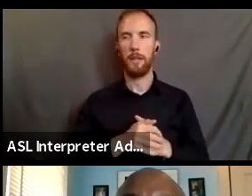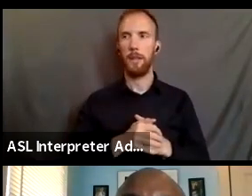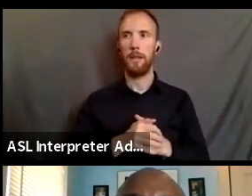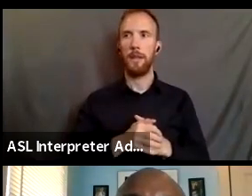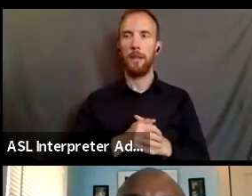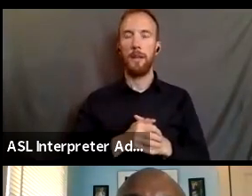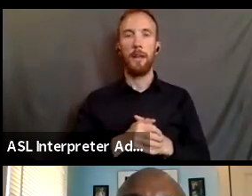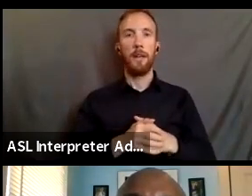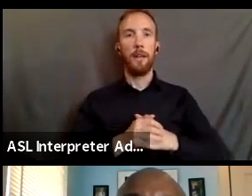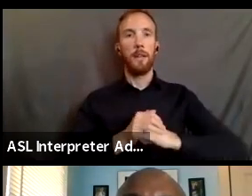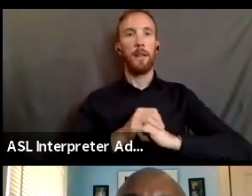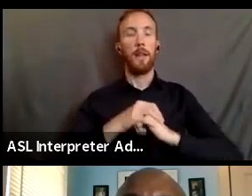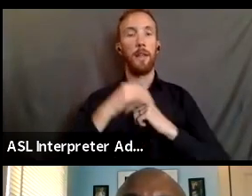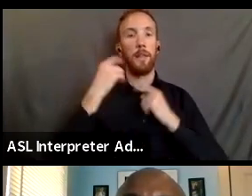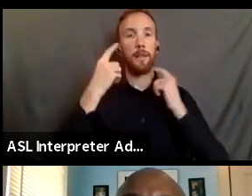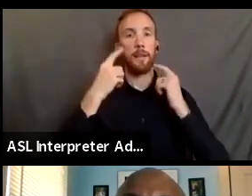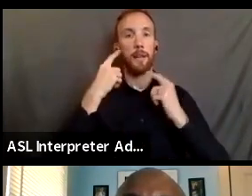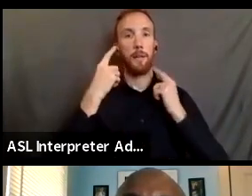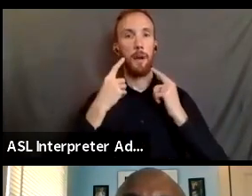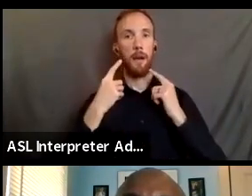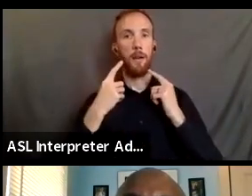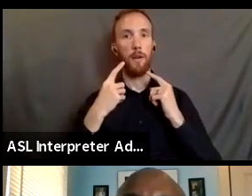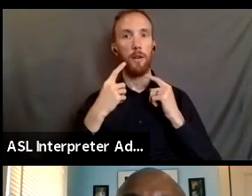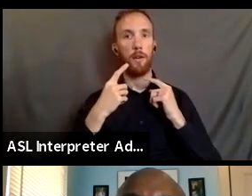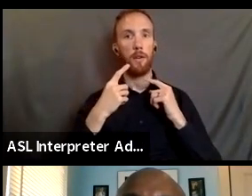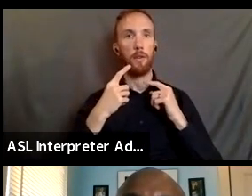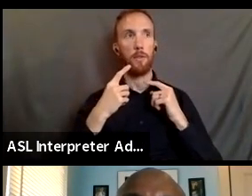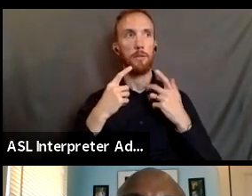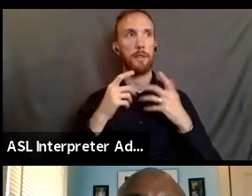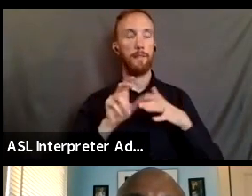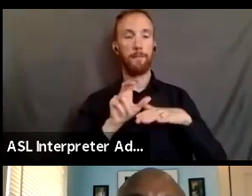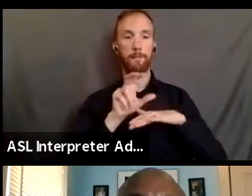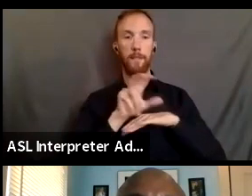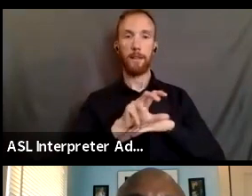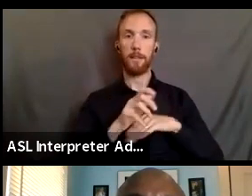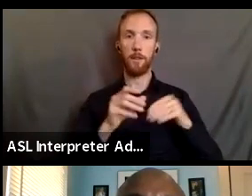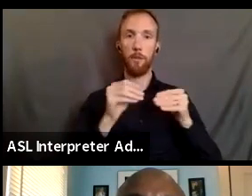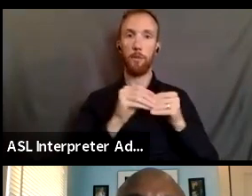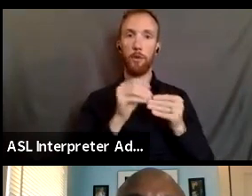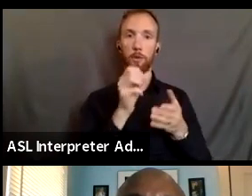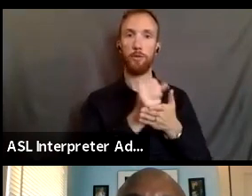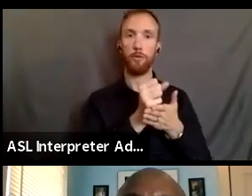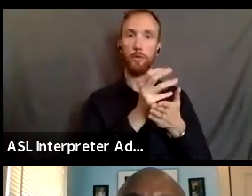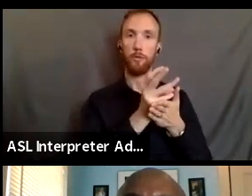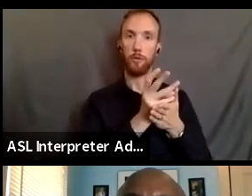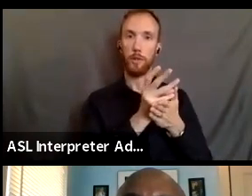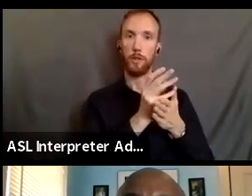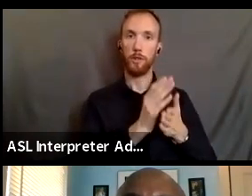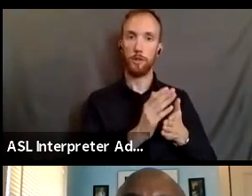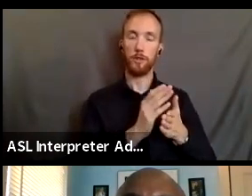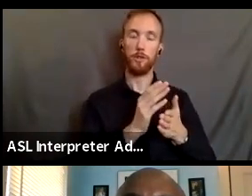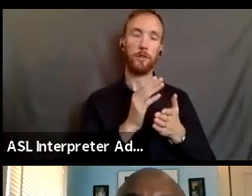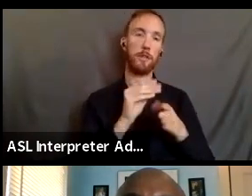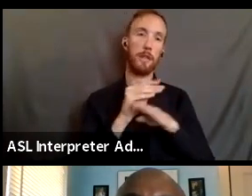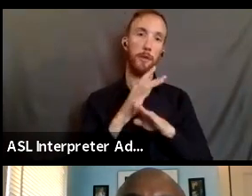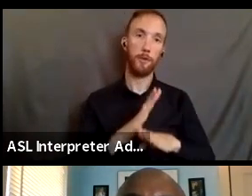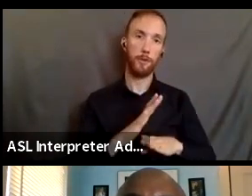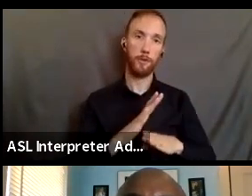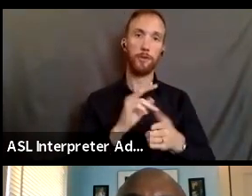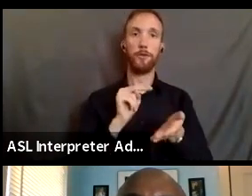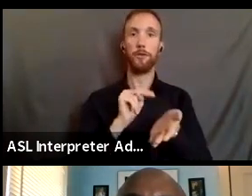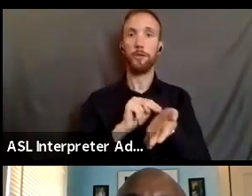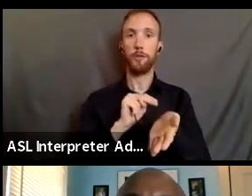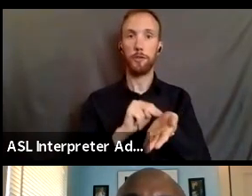uh investments that we committed to in more social workers and more counselors and more nurses uh and this were commitments were